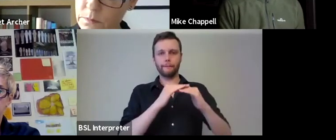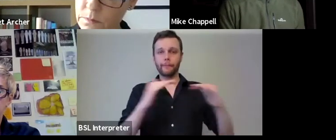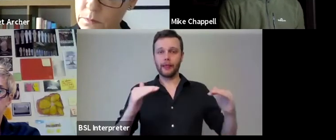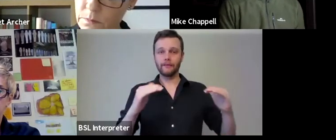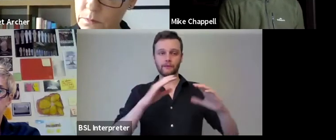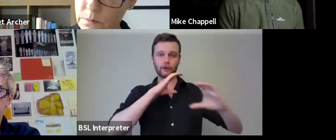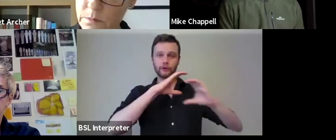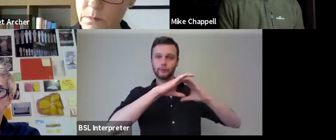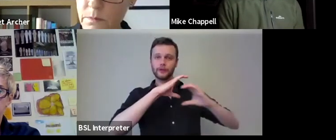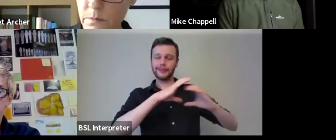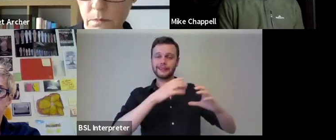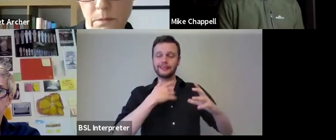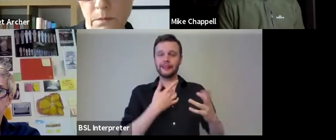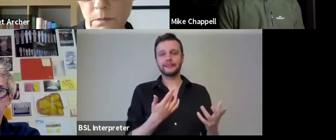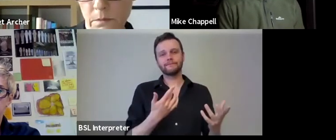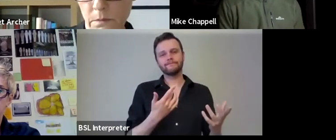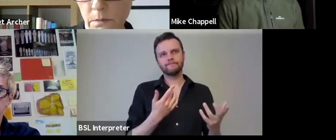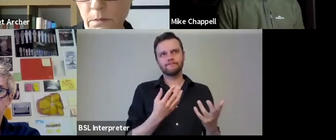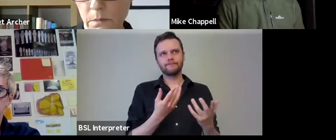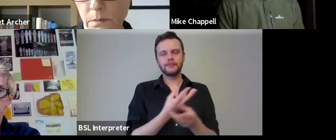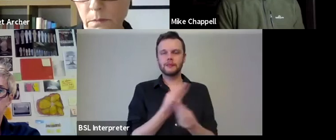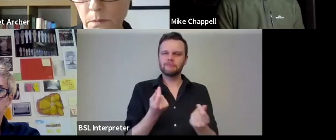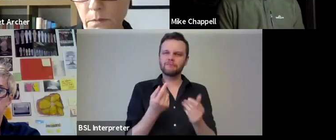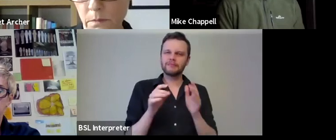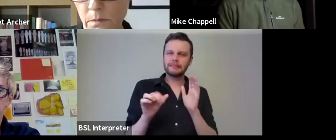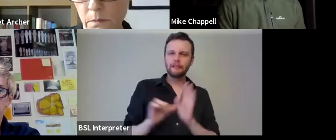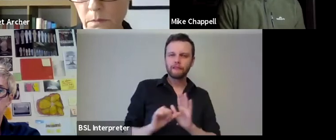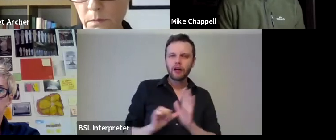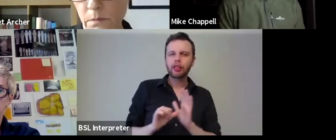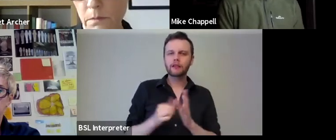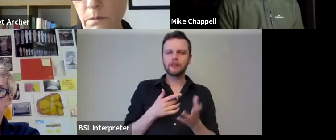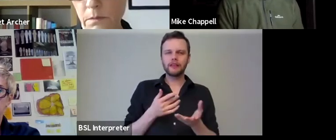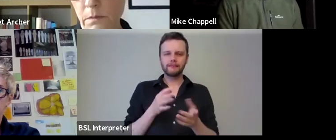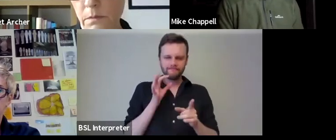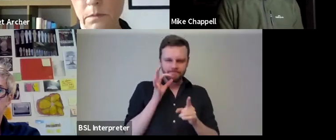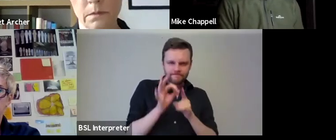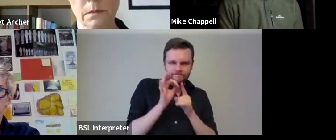what can be some quite difficult and nuanced